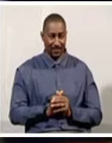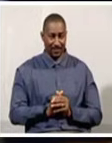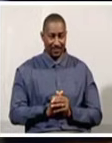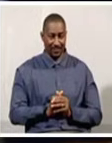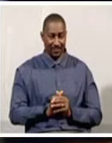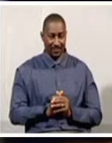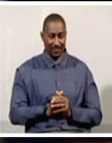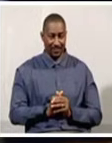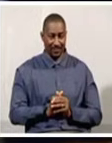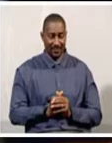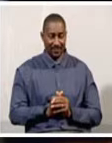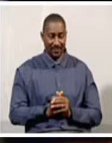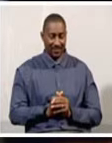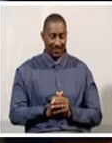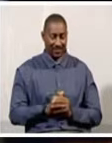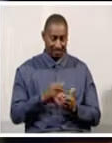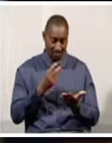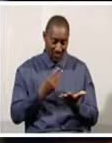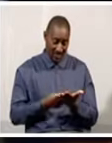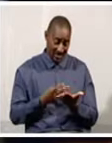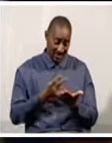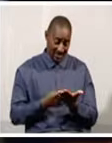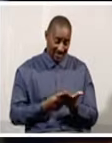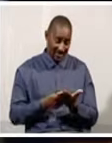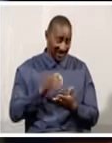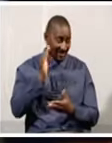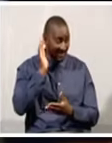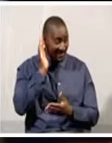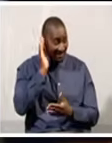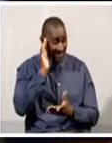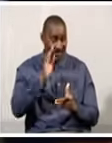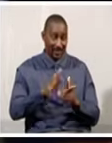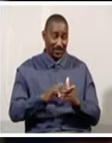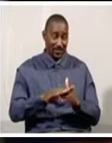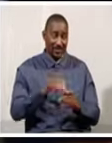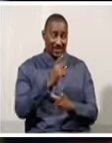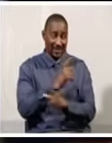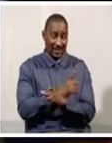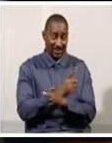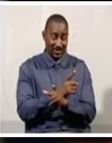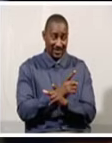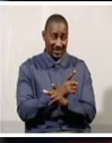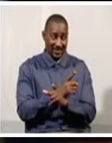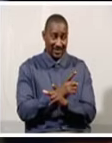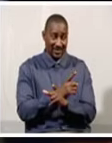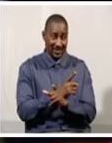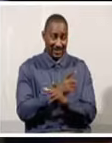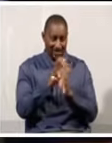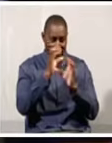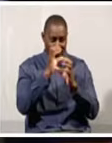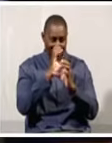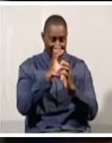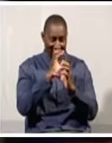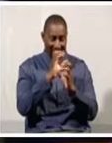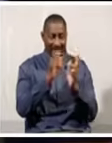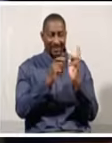having read and heard about, you know, state media and how they report on government and how they are controlled from